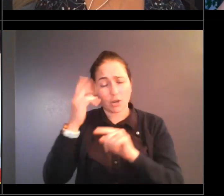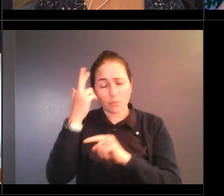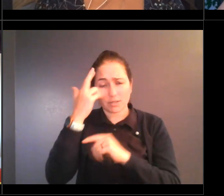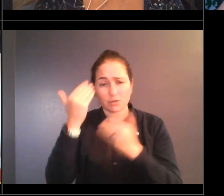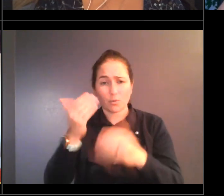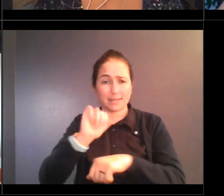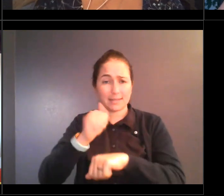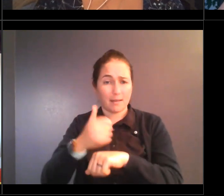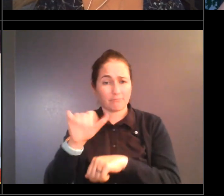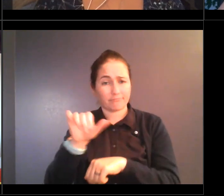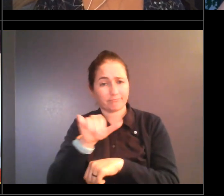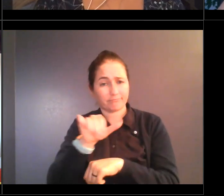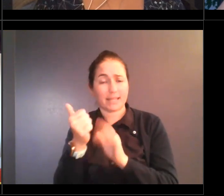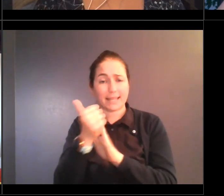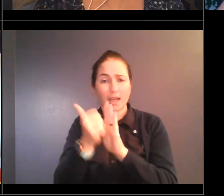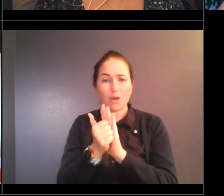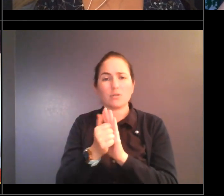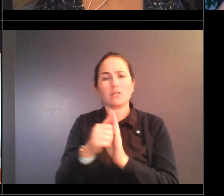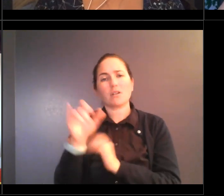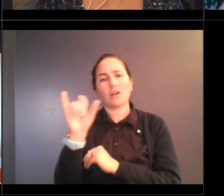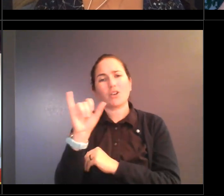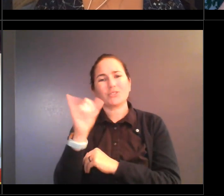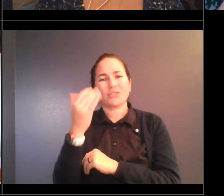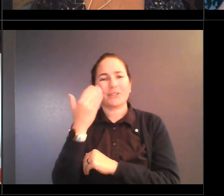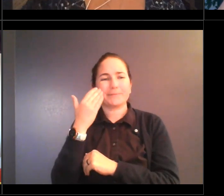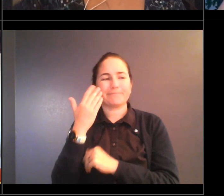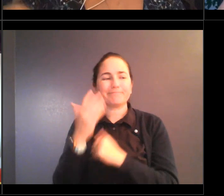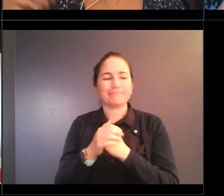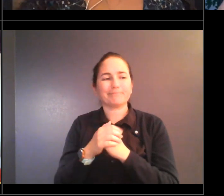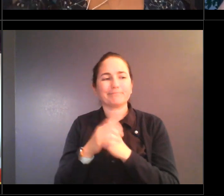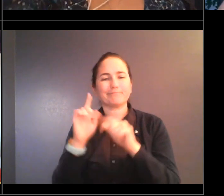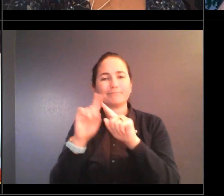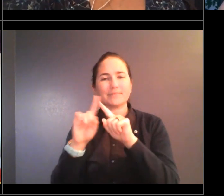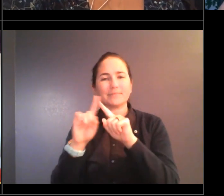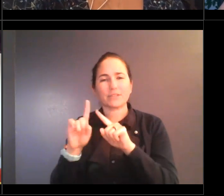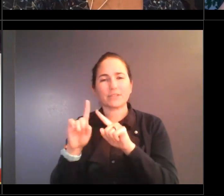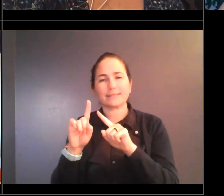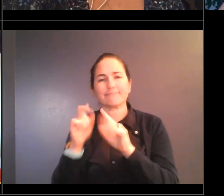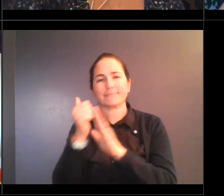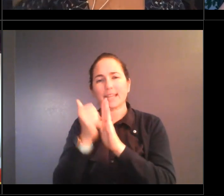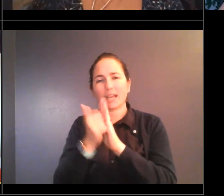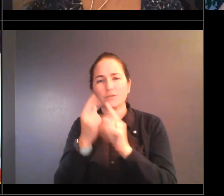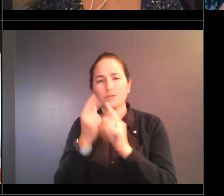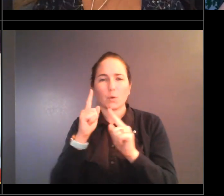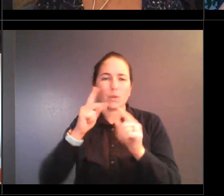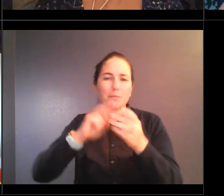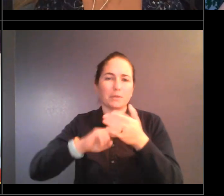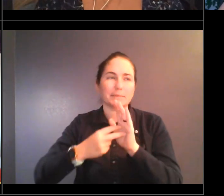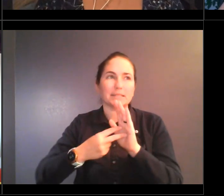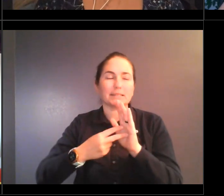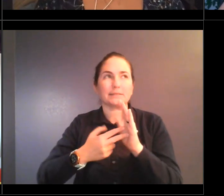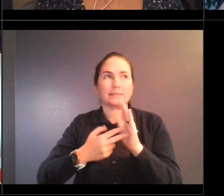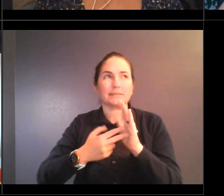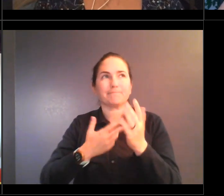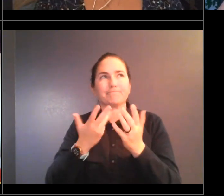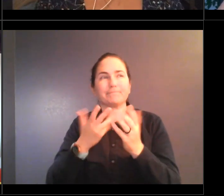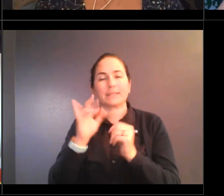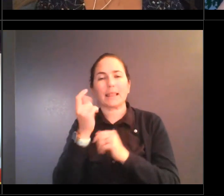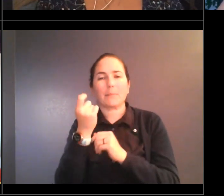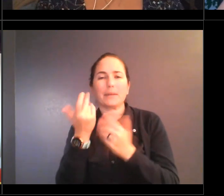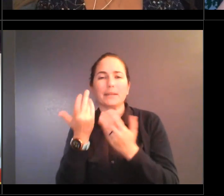account. There's also a number of like alt accounts for the purpose of being a little